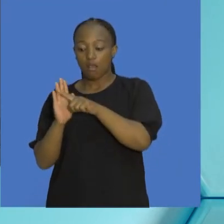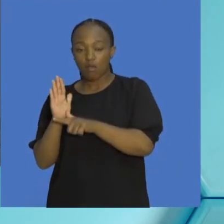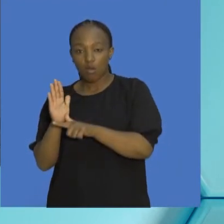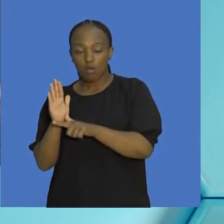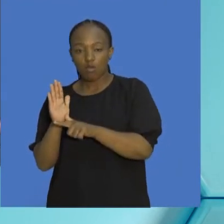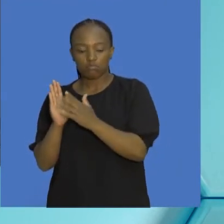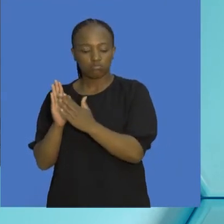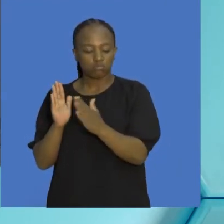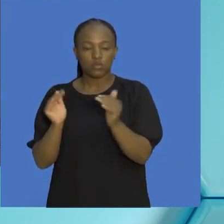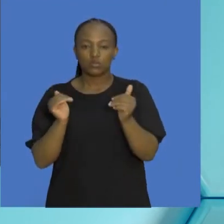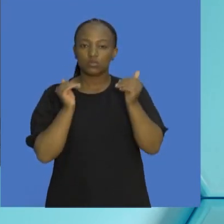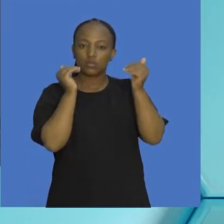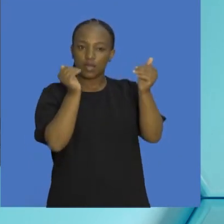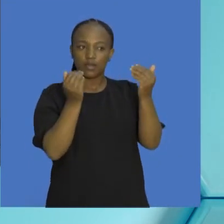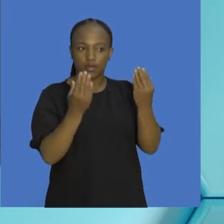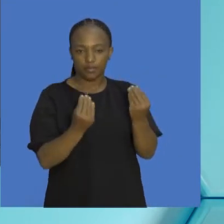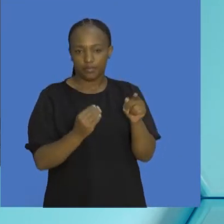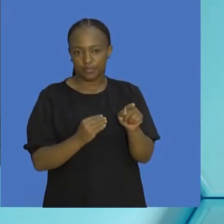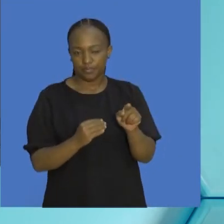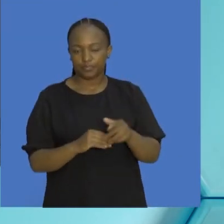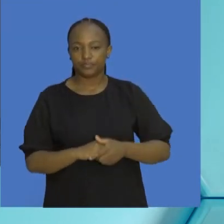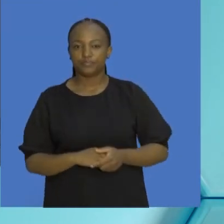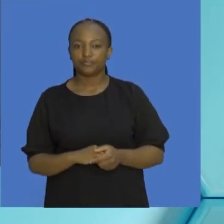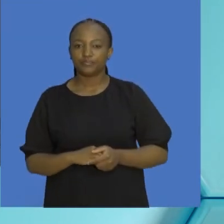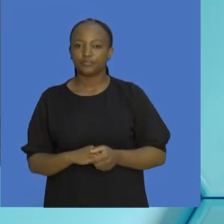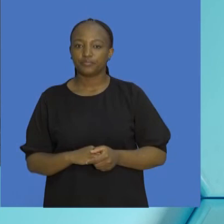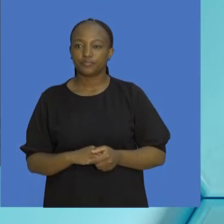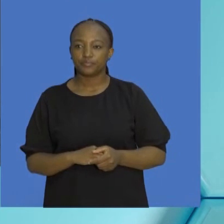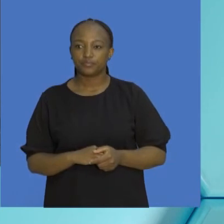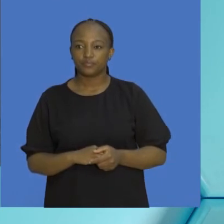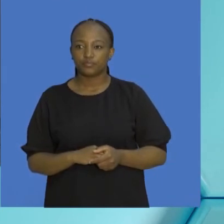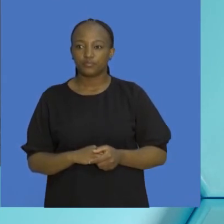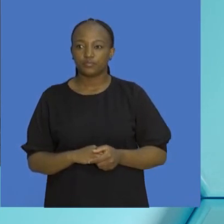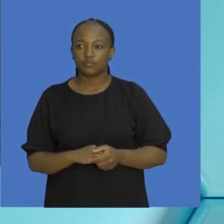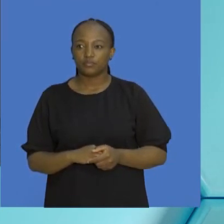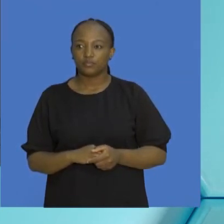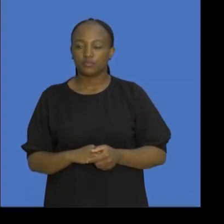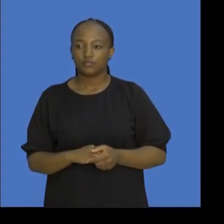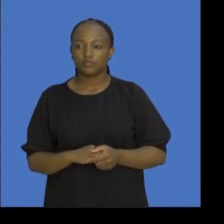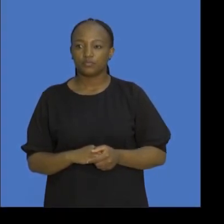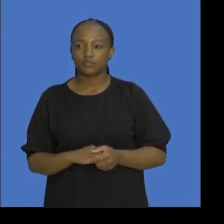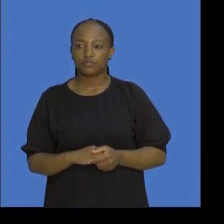from the smallest to the highest value for us to calculate our quartiles.